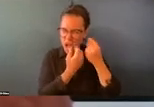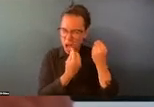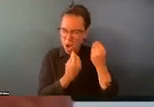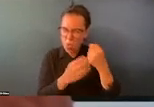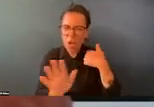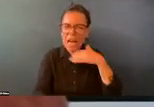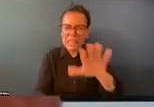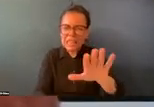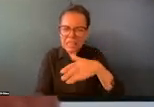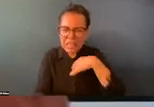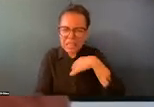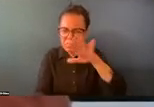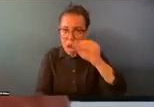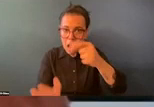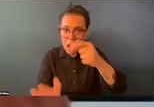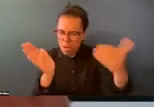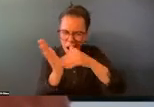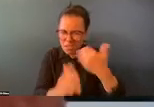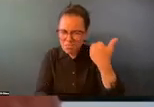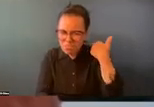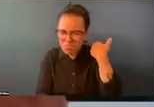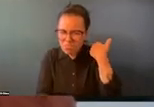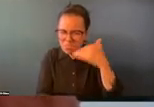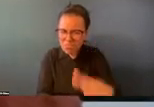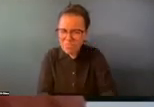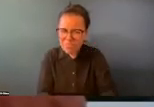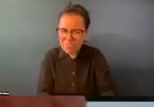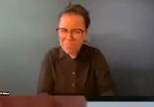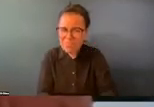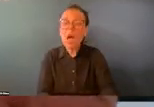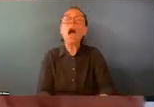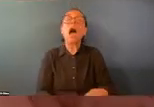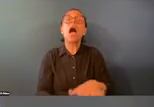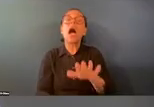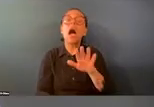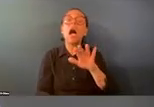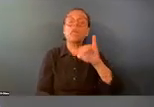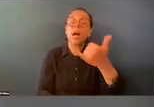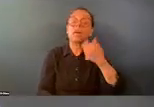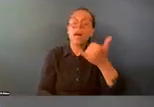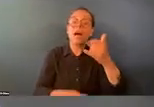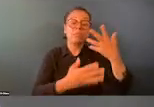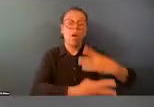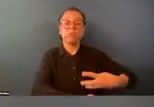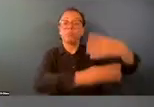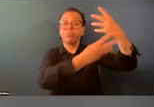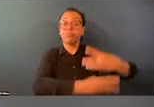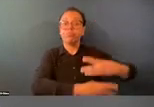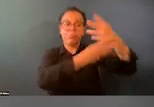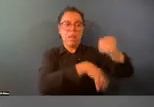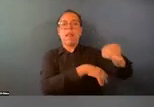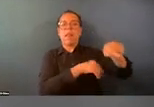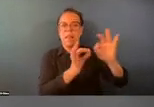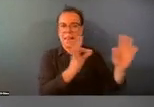mean? Your question was, can you please repeat your question? Sorry. Yeah, this is a question from chat,